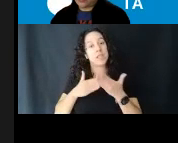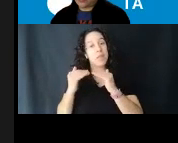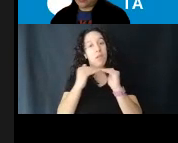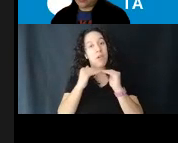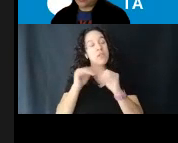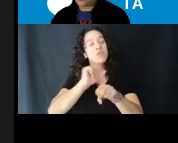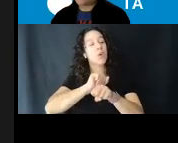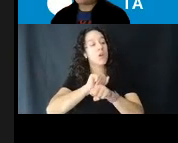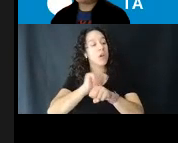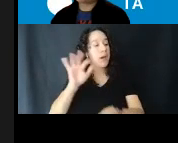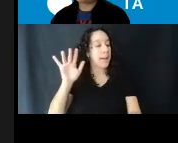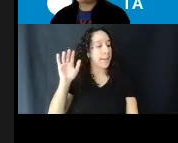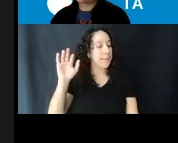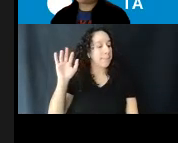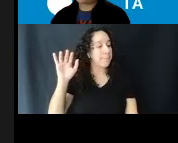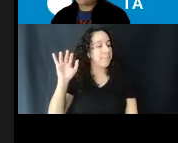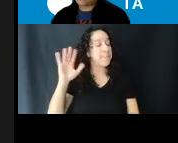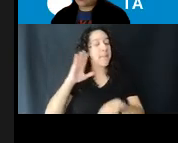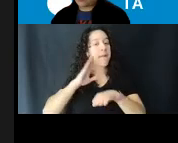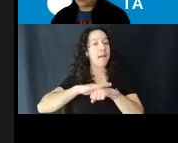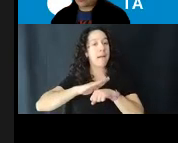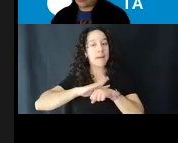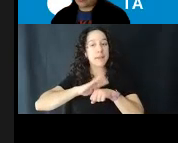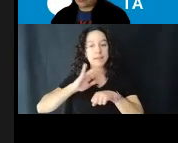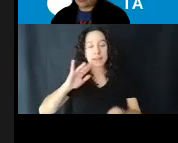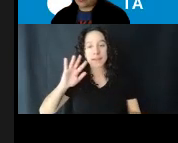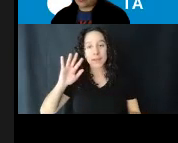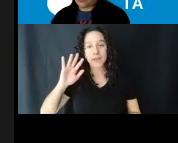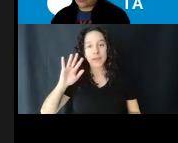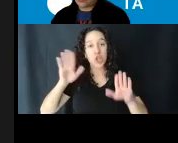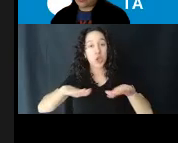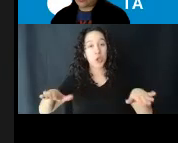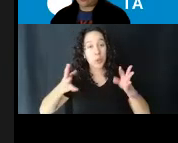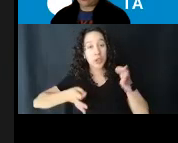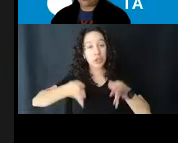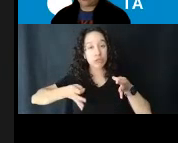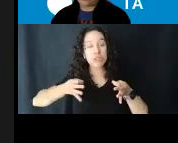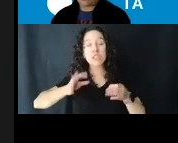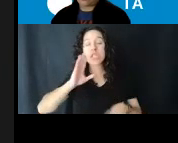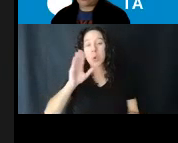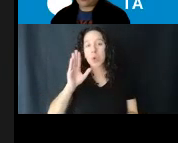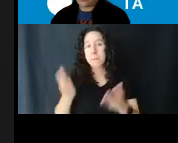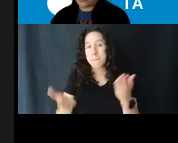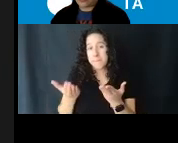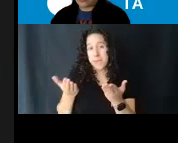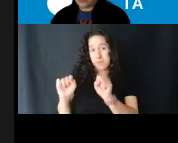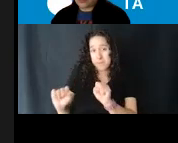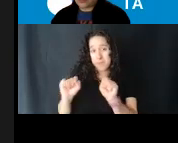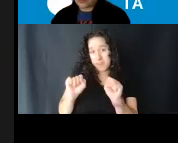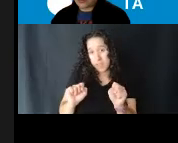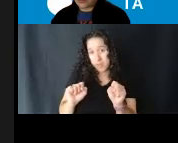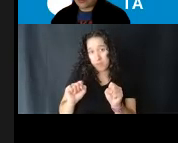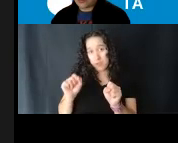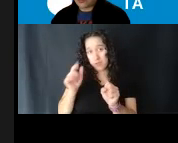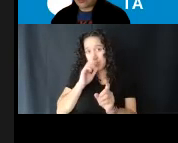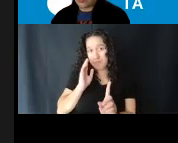on youth justice that would maybe be able to direct you to the